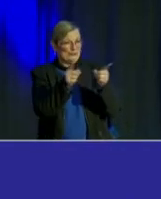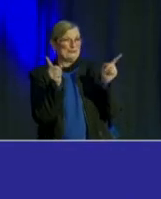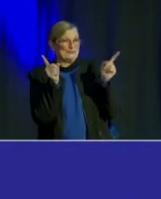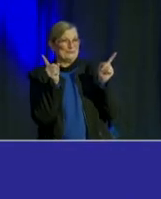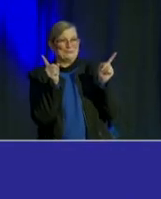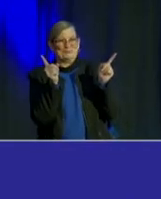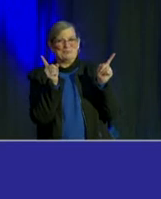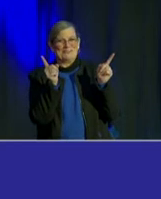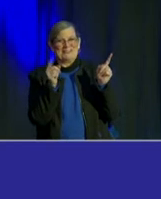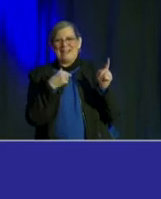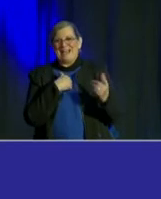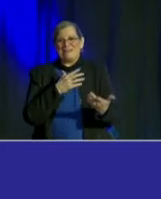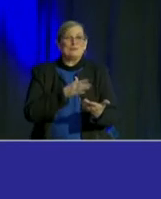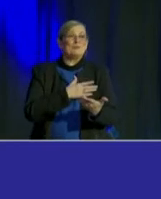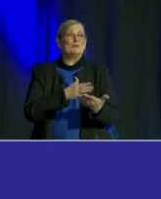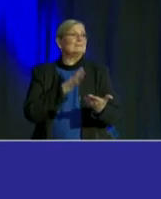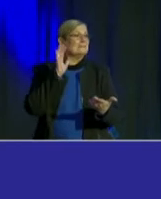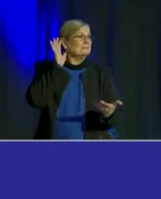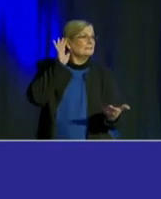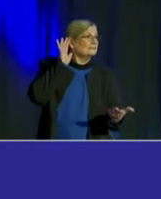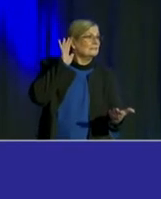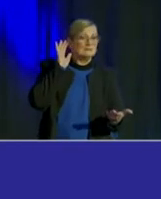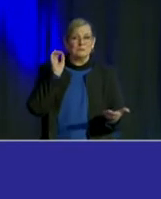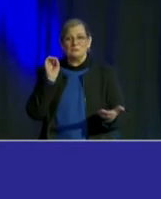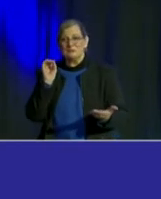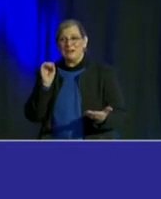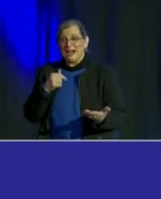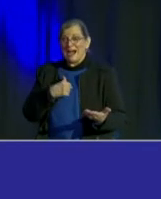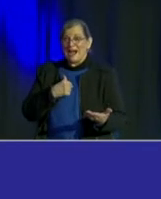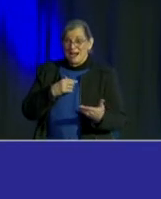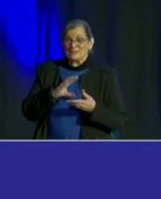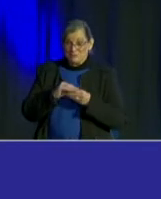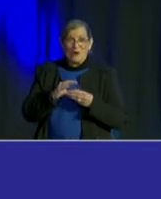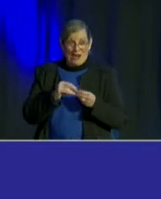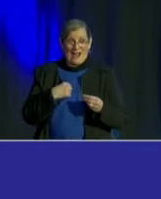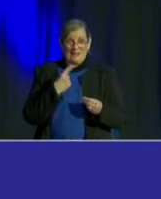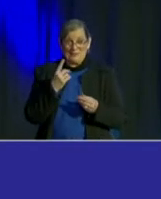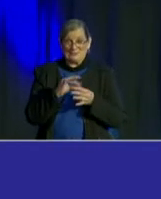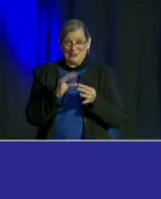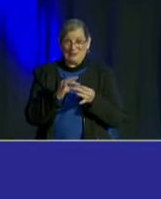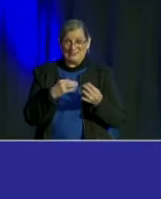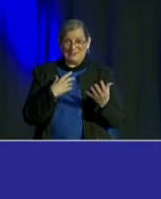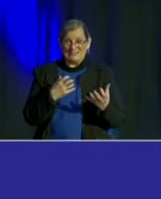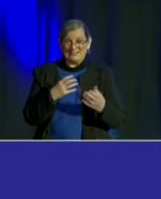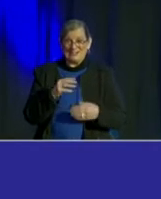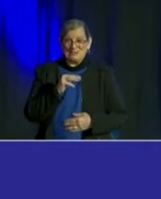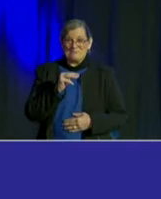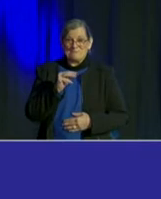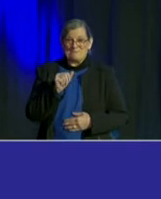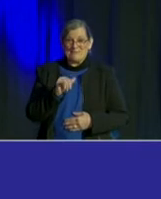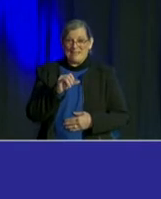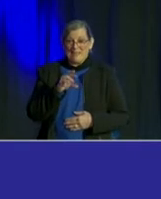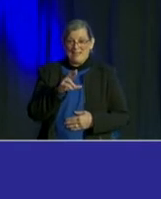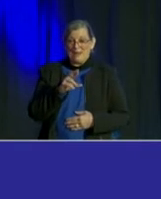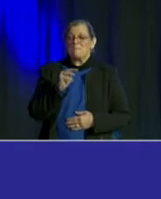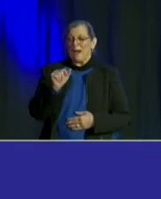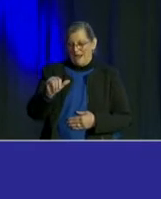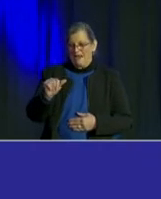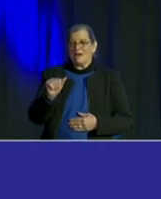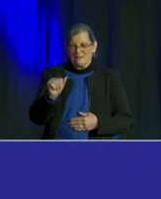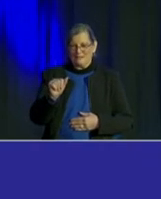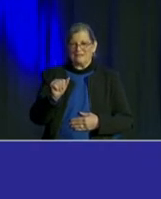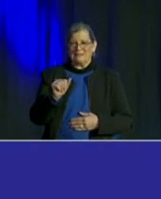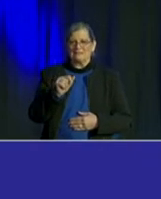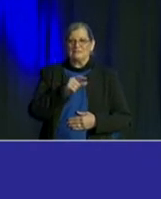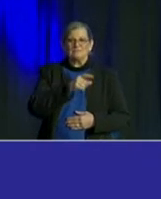music as a previous deputy mayor had, but I do have the story of Maya. Maya is 15 years old. She lives in Ivy City, and